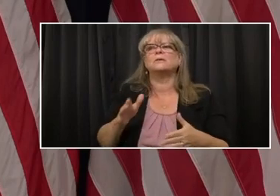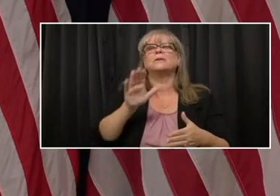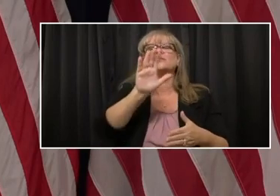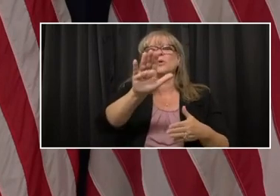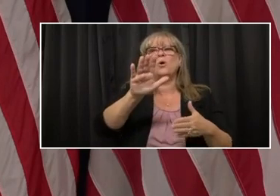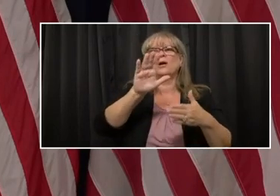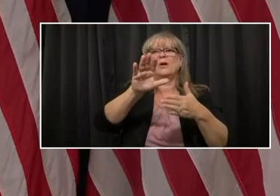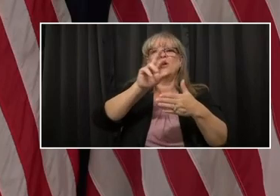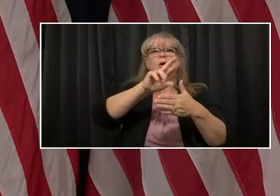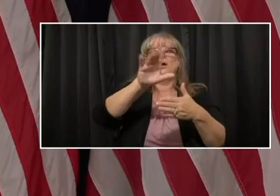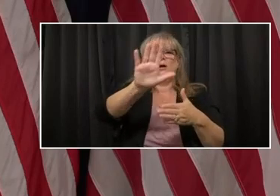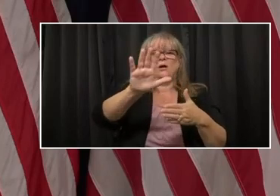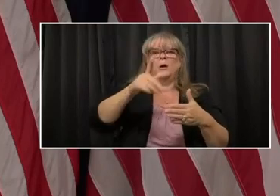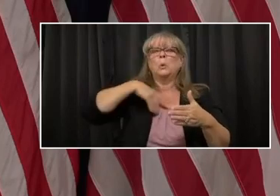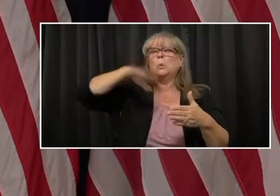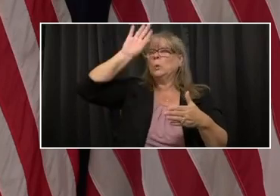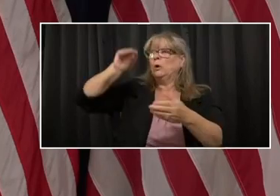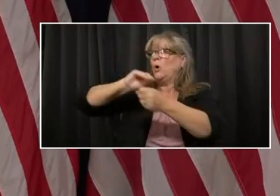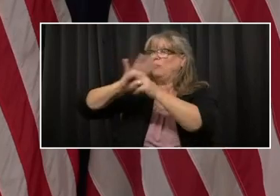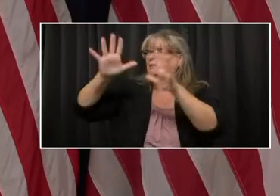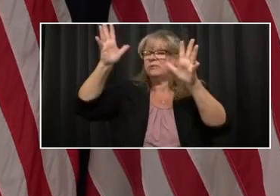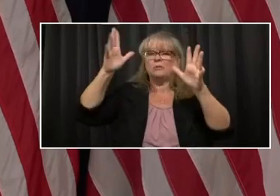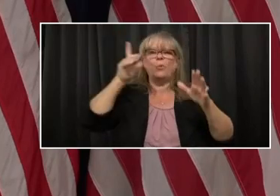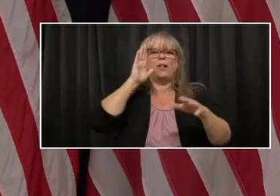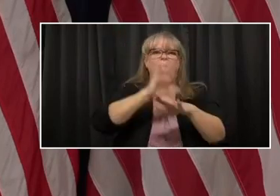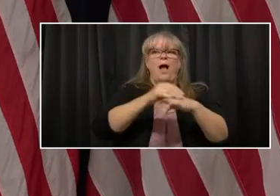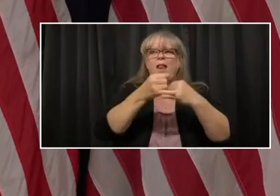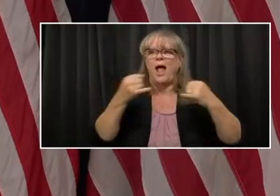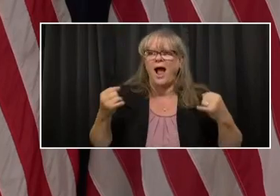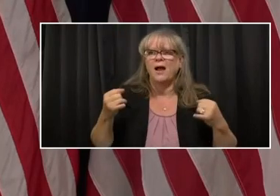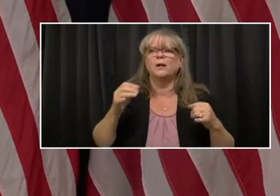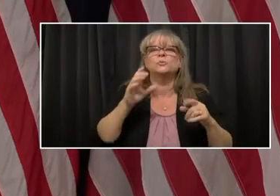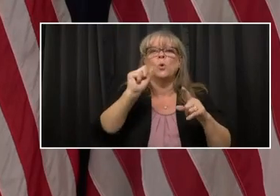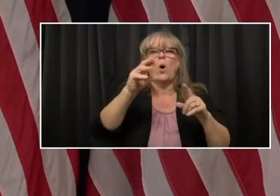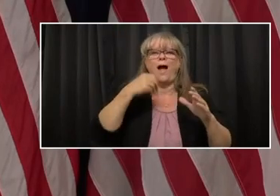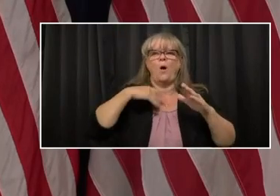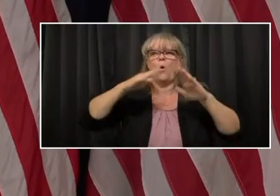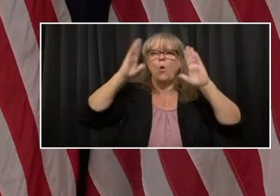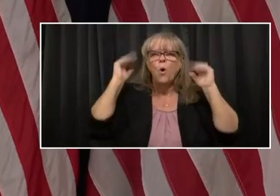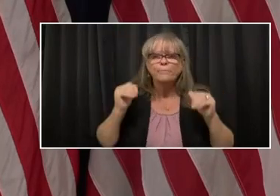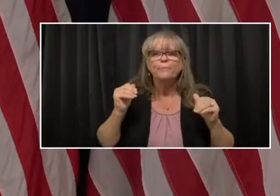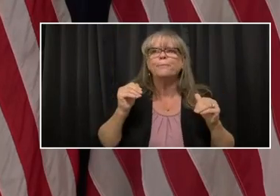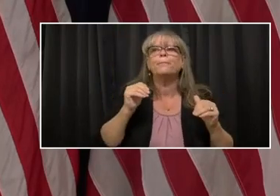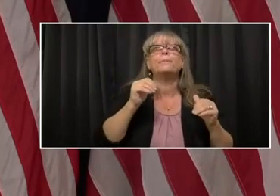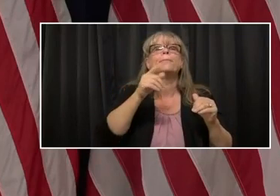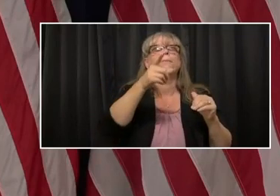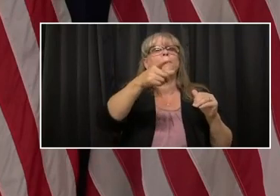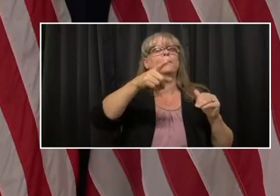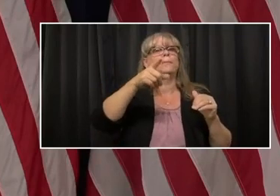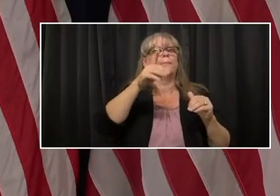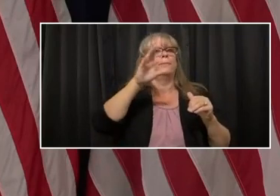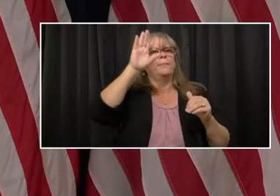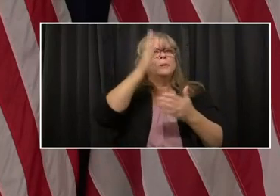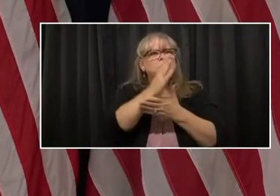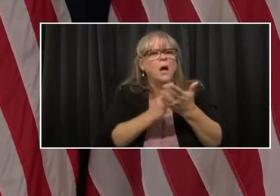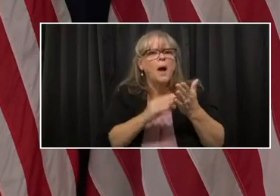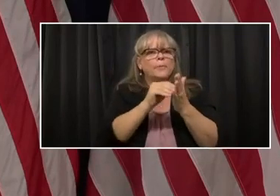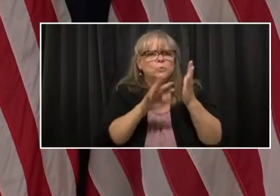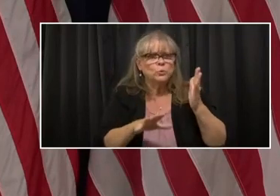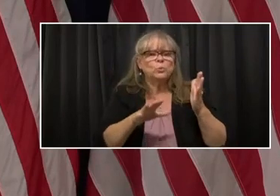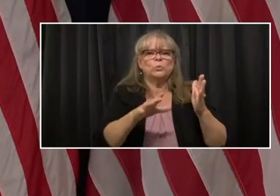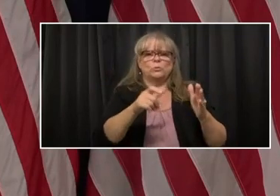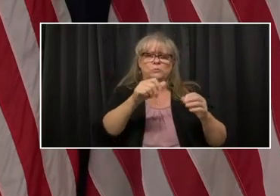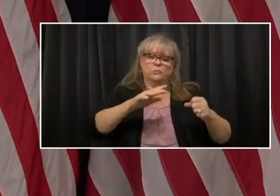that won't be the entirety of their experience. As I said, many of the districts in our state are back to school already, going back to school. Others are